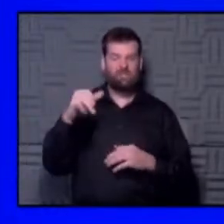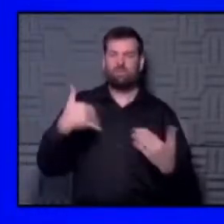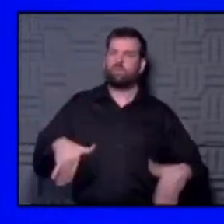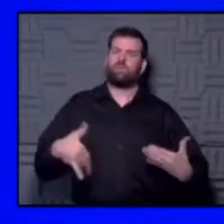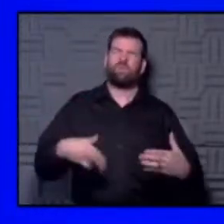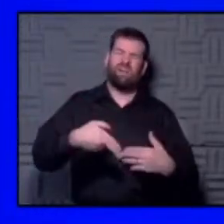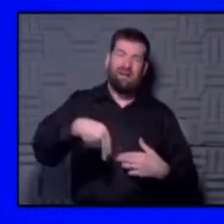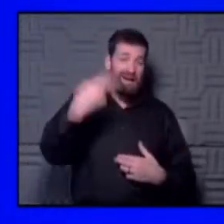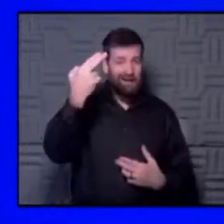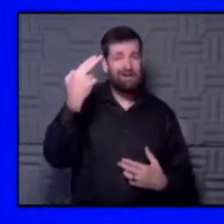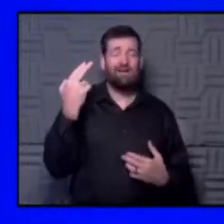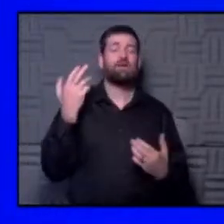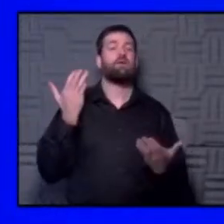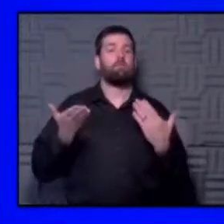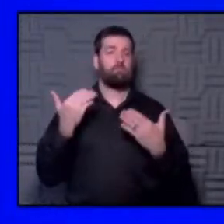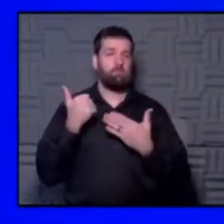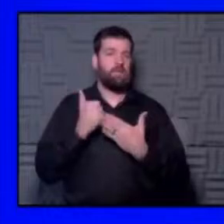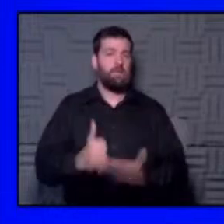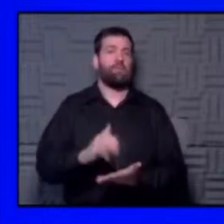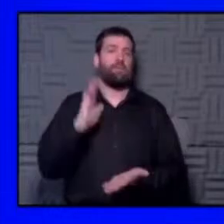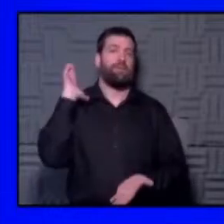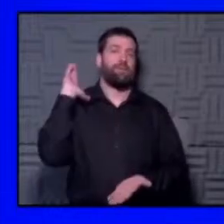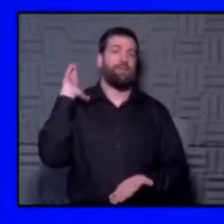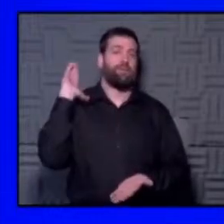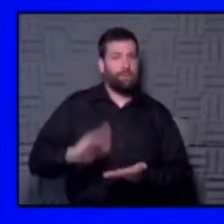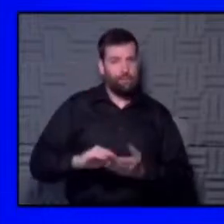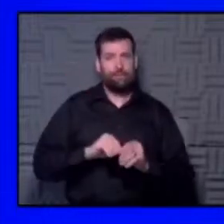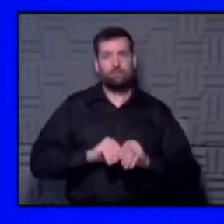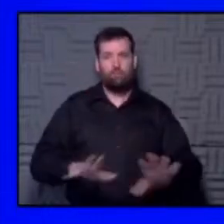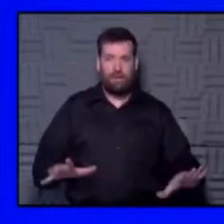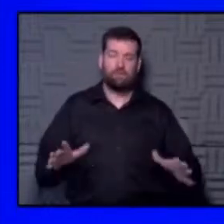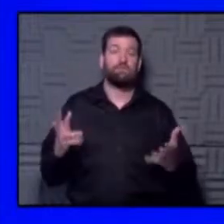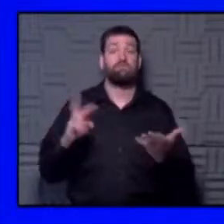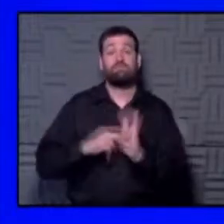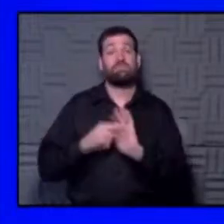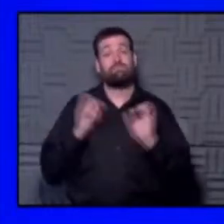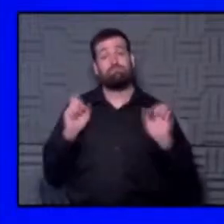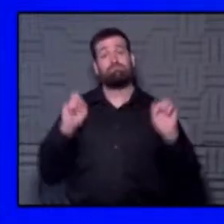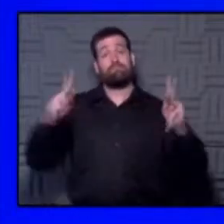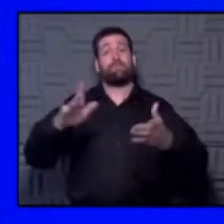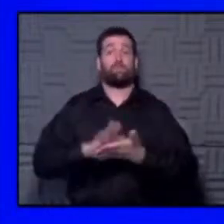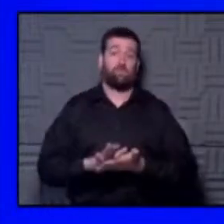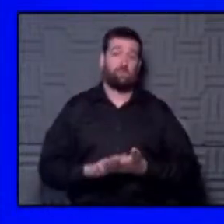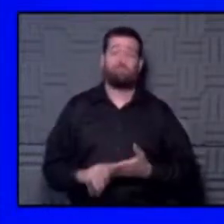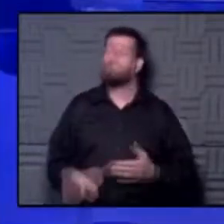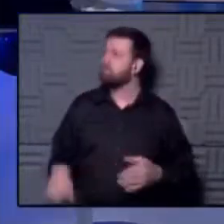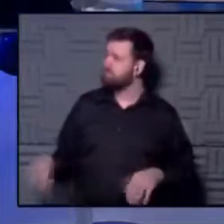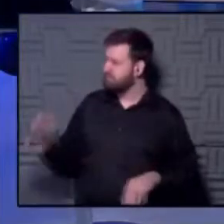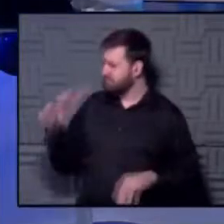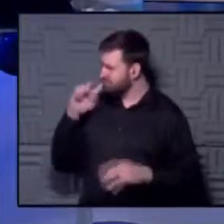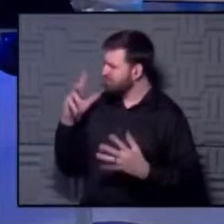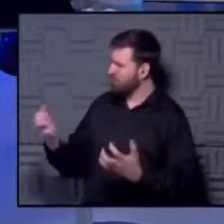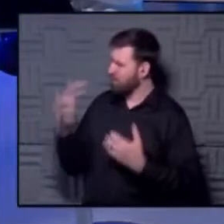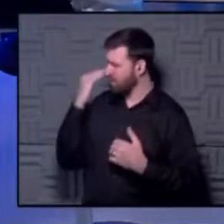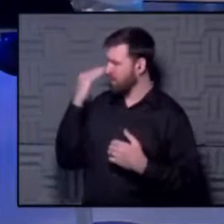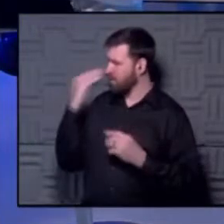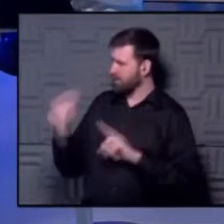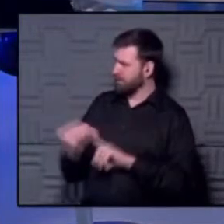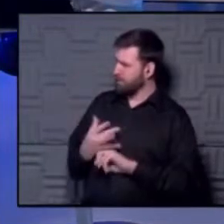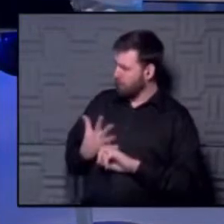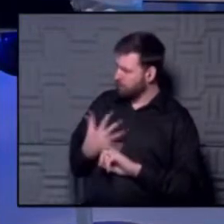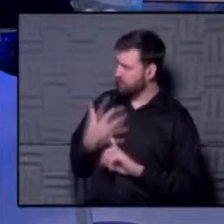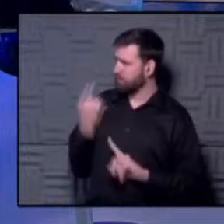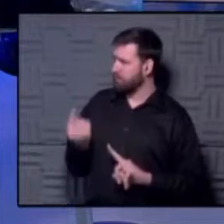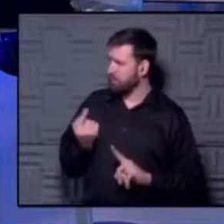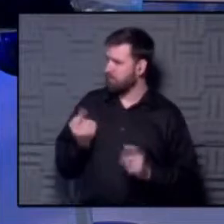high. It may help decrease the spread and thereby get people back into school. And I think I'd want to know if I was exposed to somebody, because